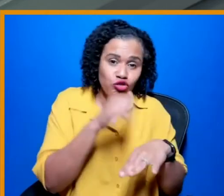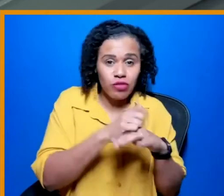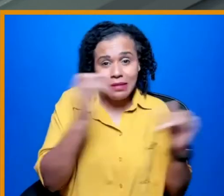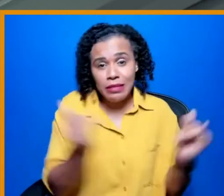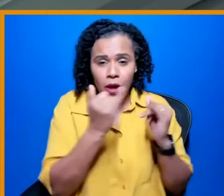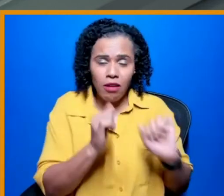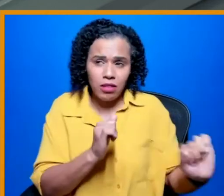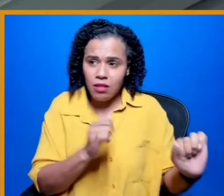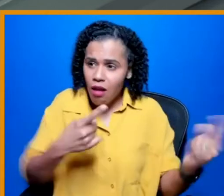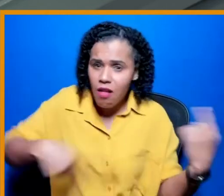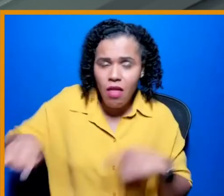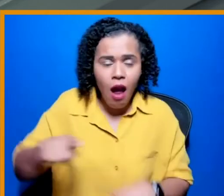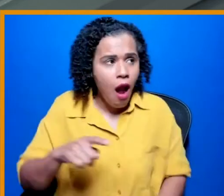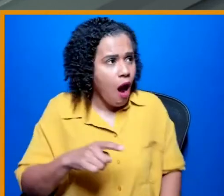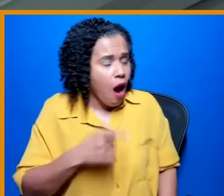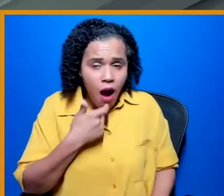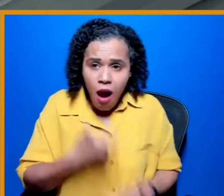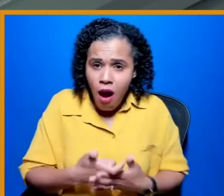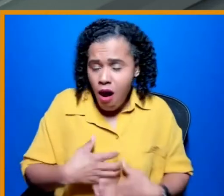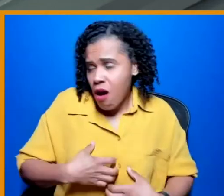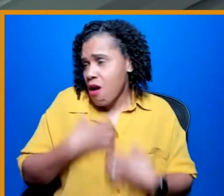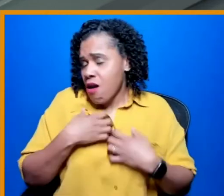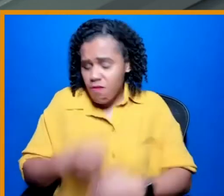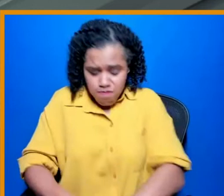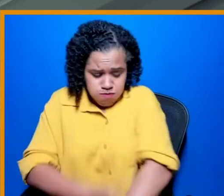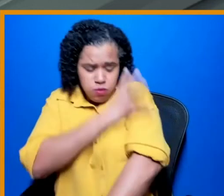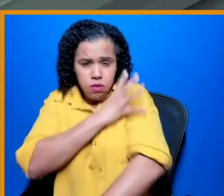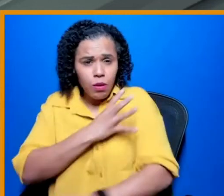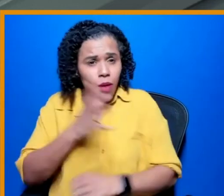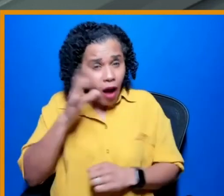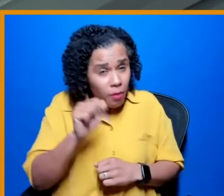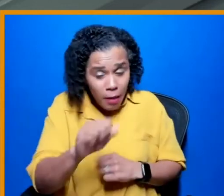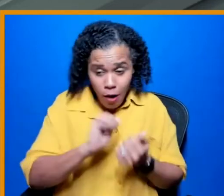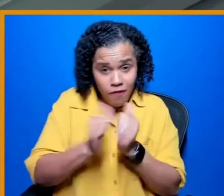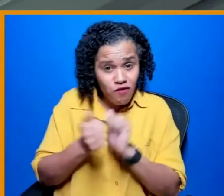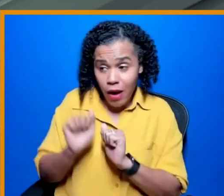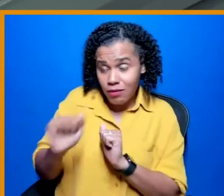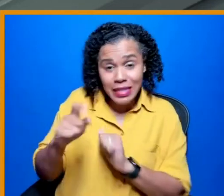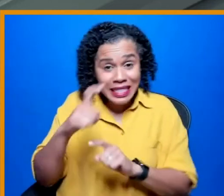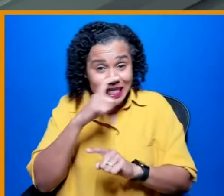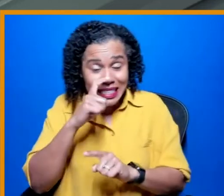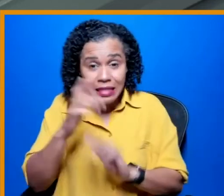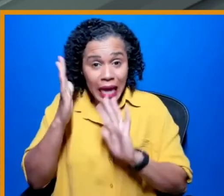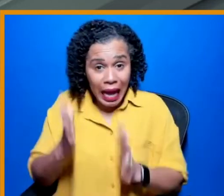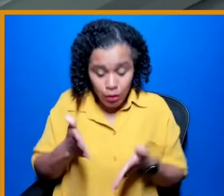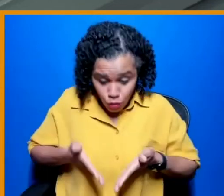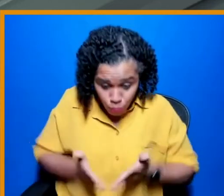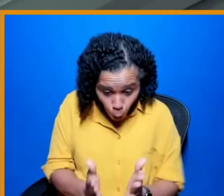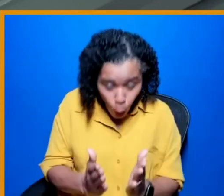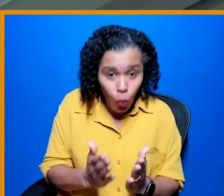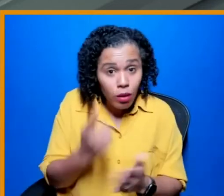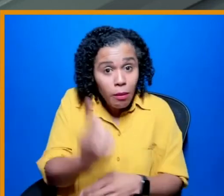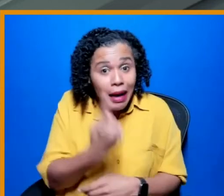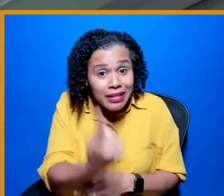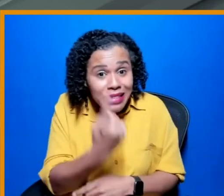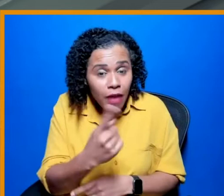they'd experienced during the pandemic. I had a friend whose sister had to give birth alone as her husband had to remain at home to look after their older child.